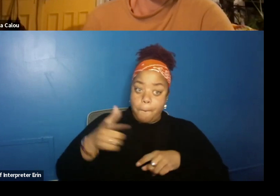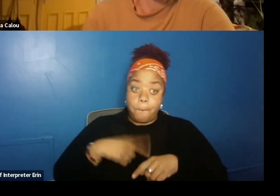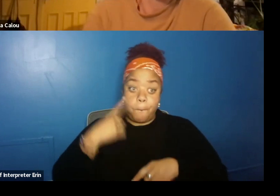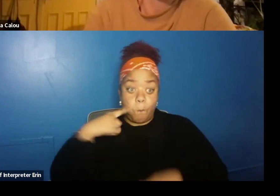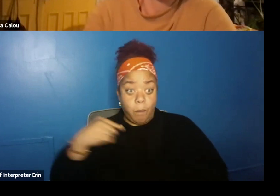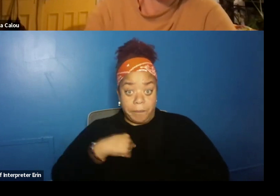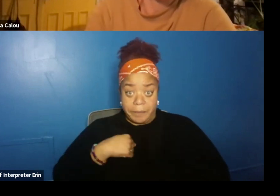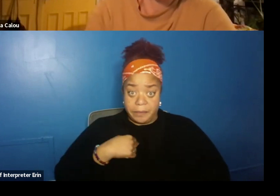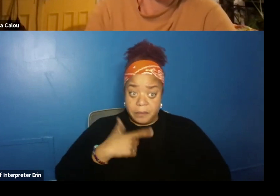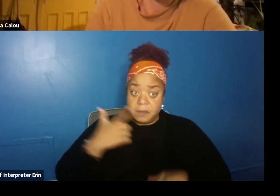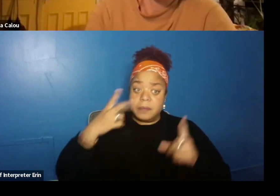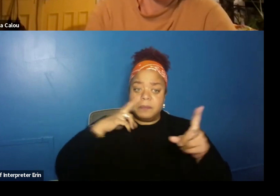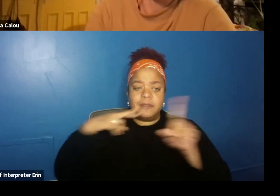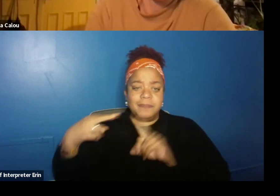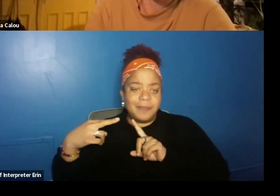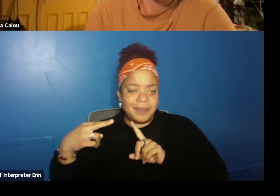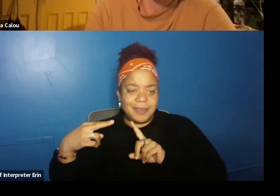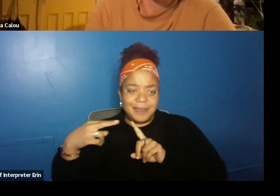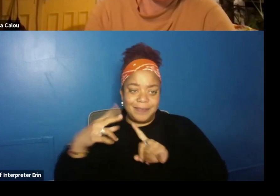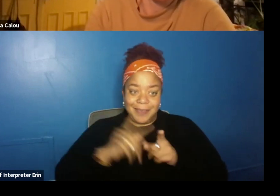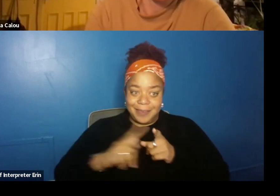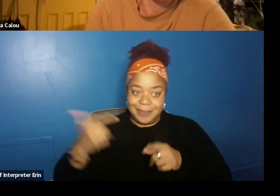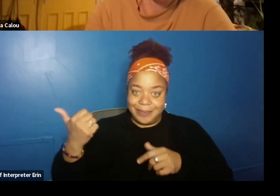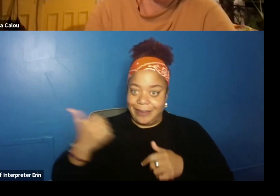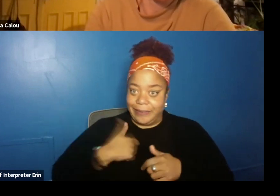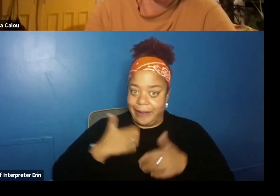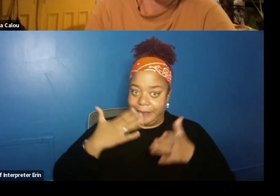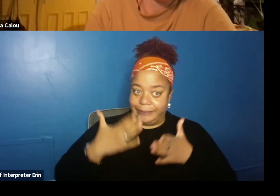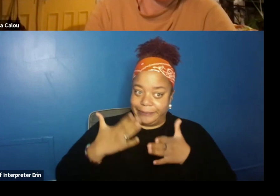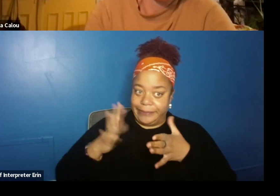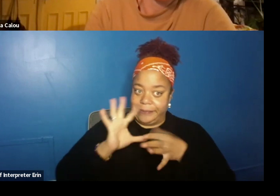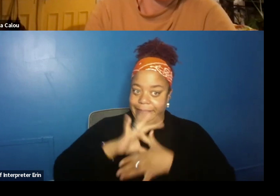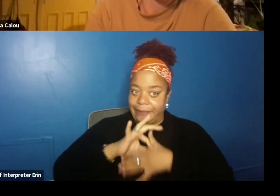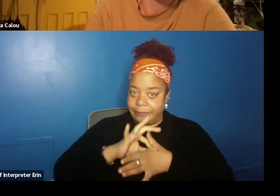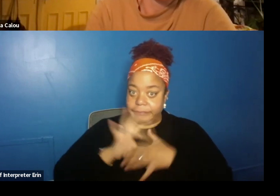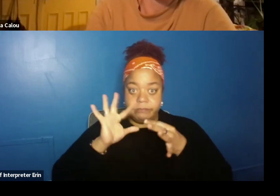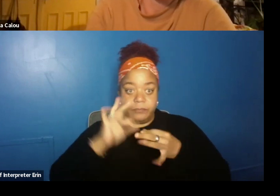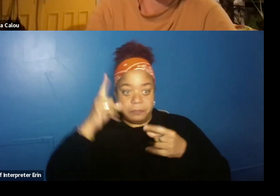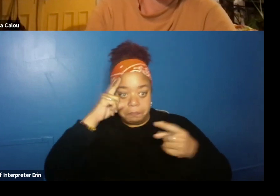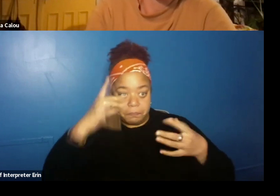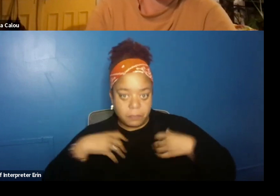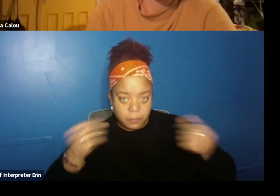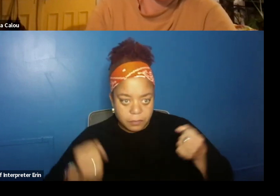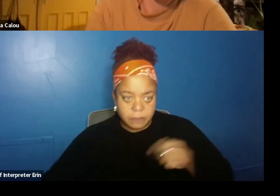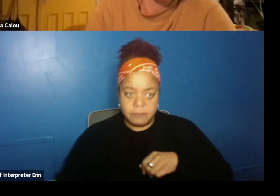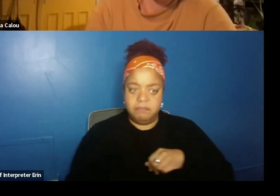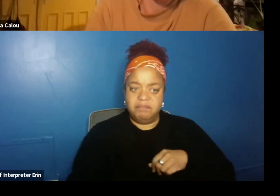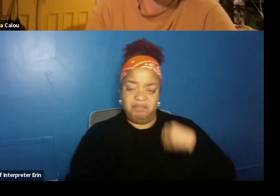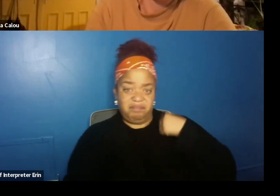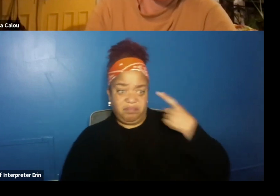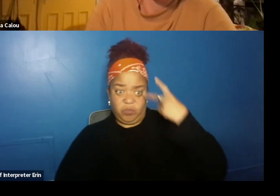Canadian context, around the issue of mental health in the last 2 years, that resonates with me